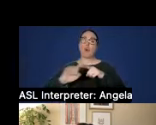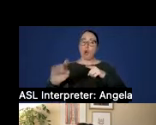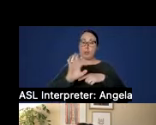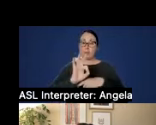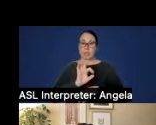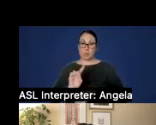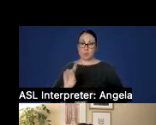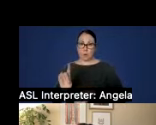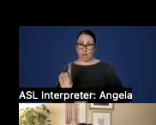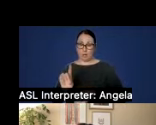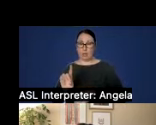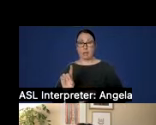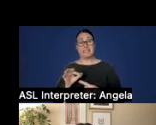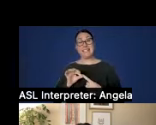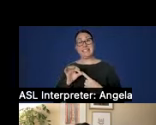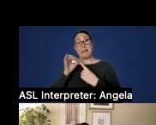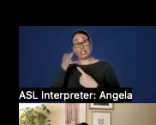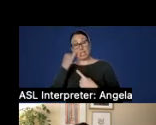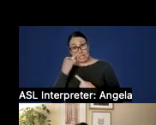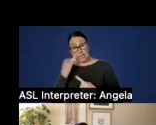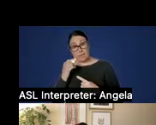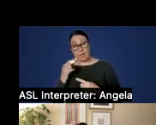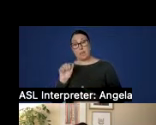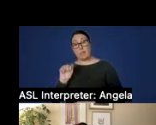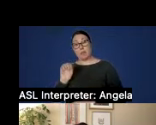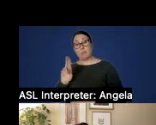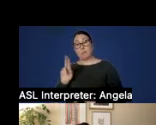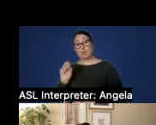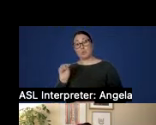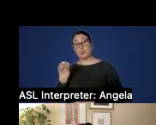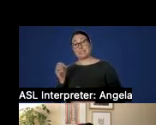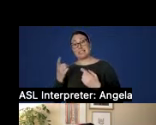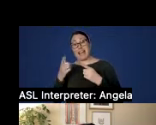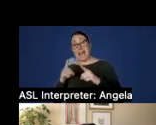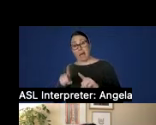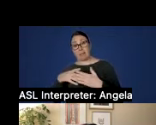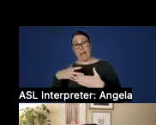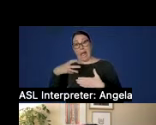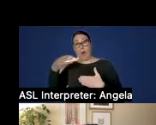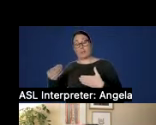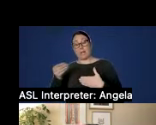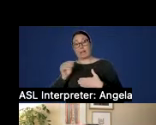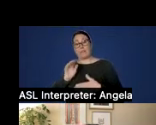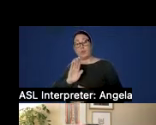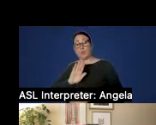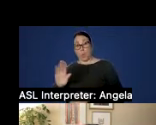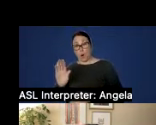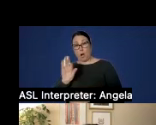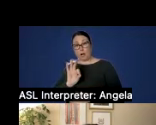occurring outside of your 911 coverage area, they'll be able to transfer your call.